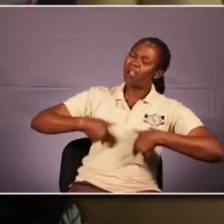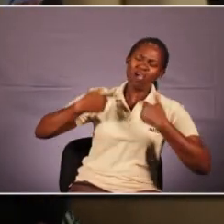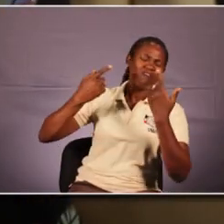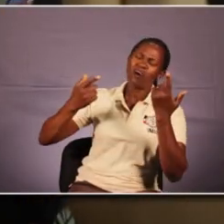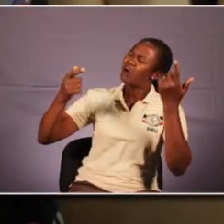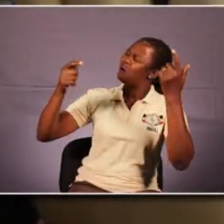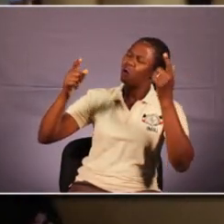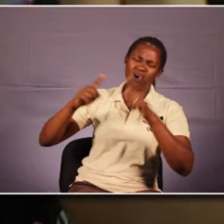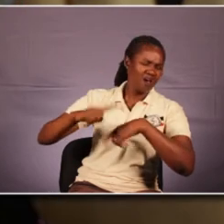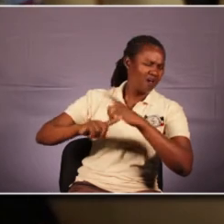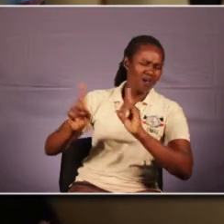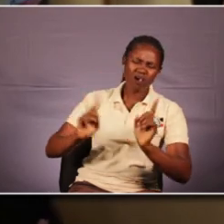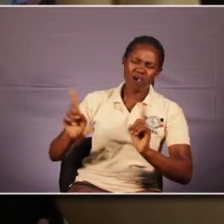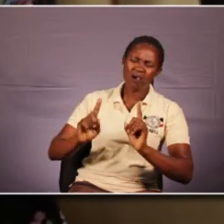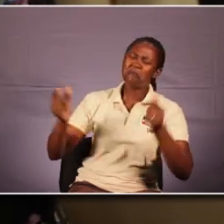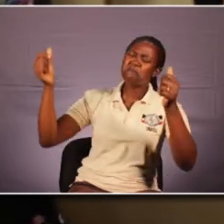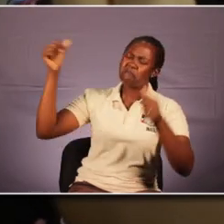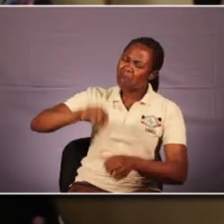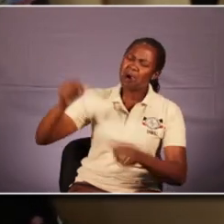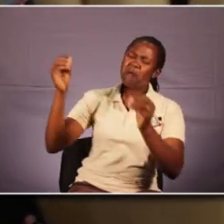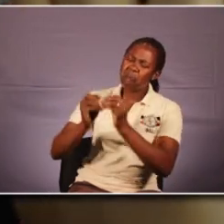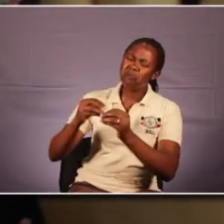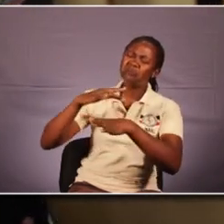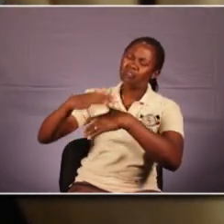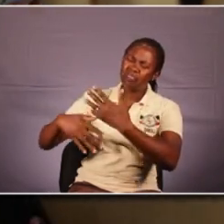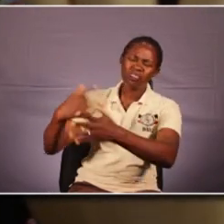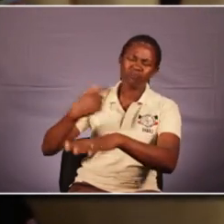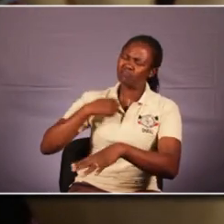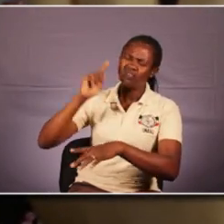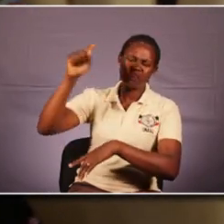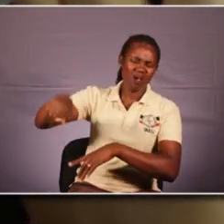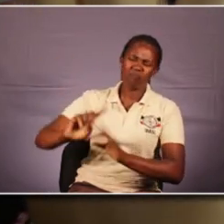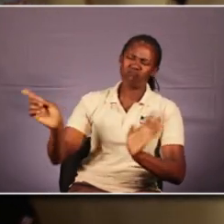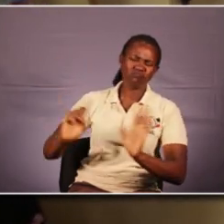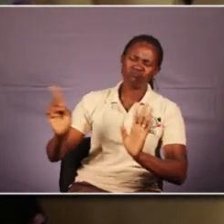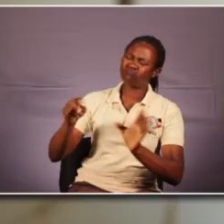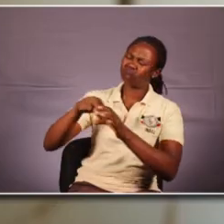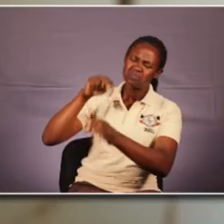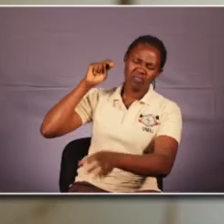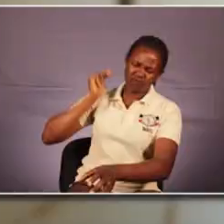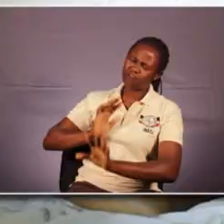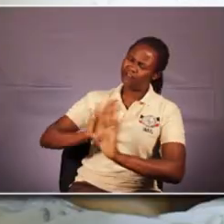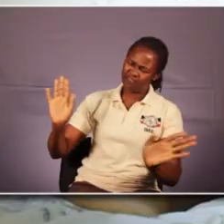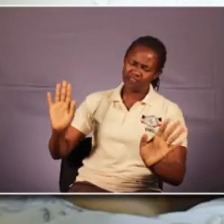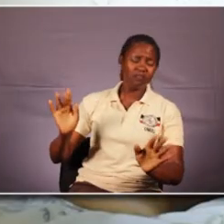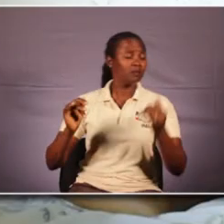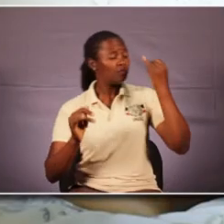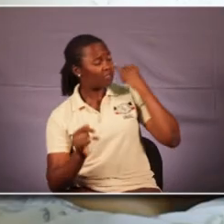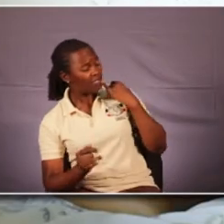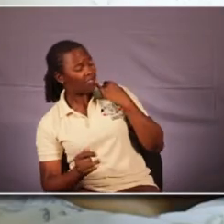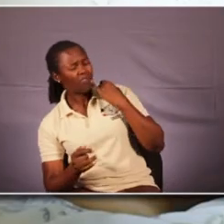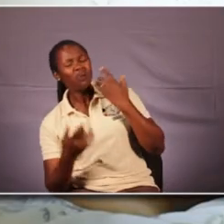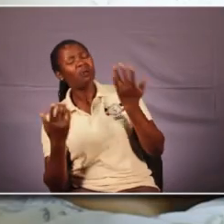that life. I can't go on hanging out with the bad boys. And you'll not be seeing me at any of their parties. Seriously? I just